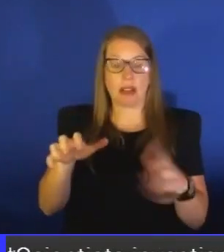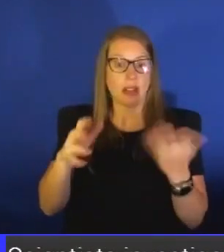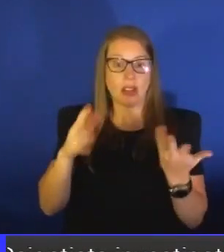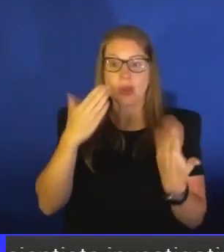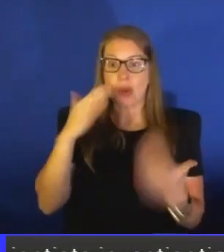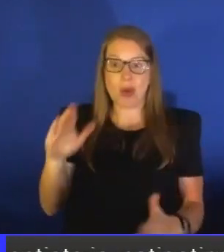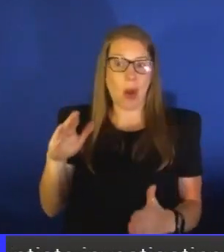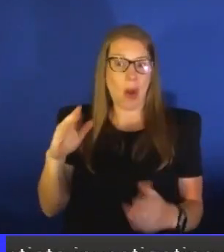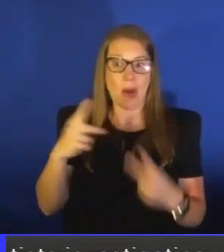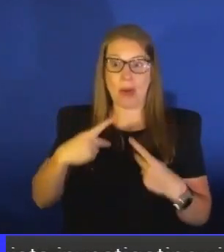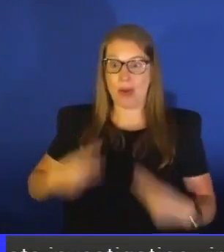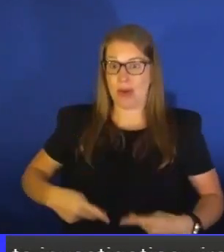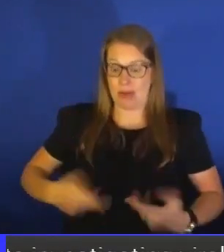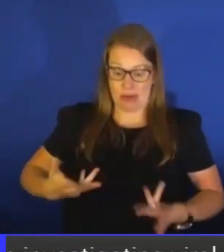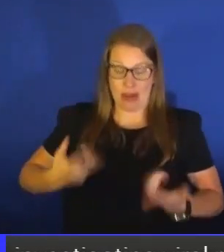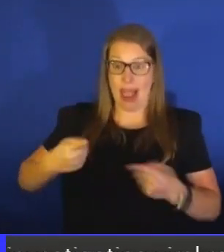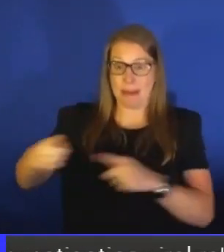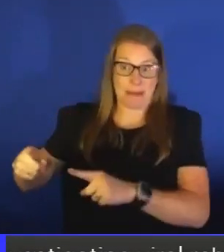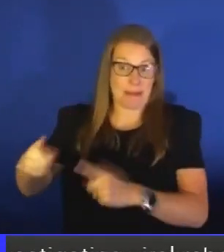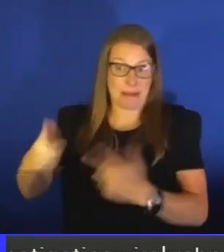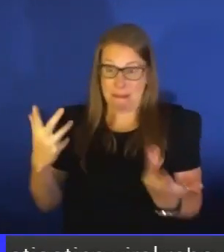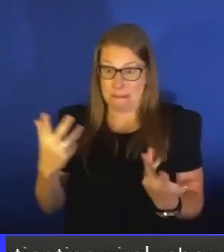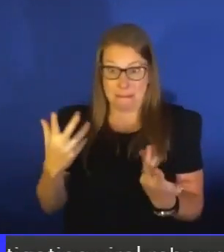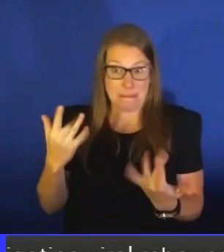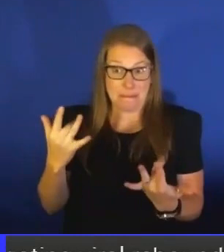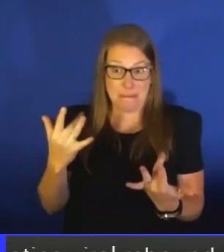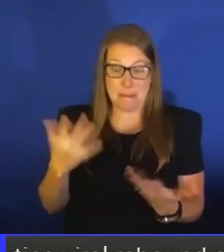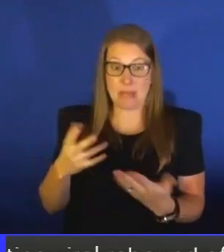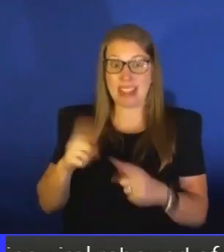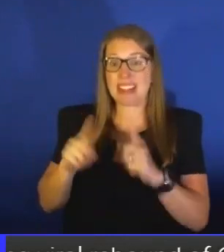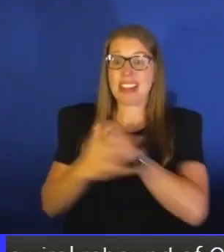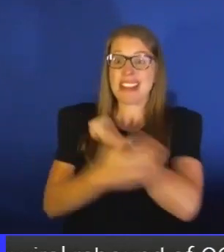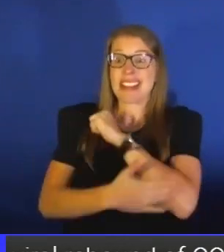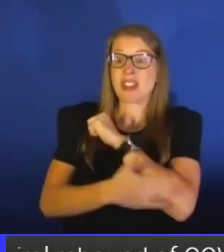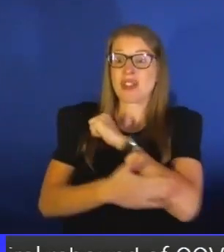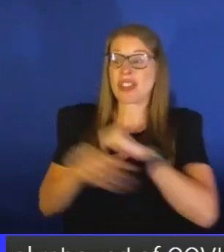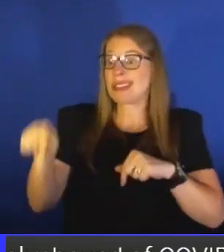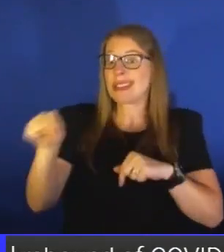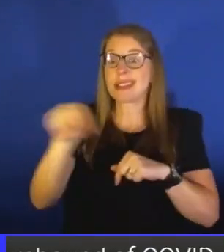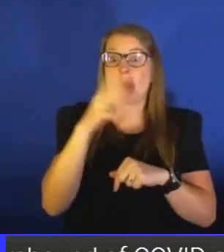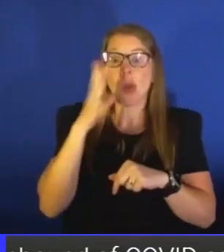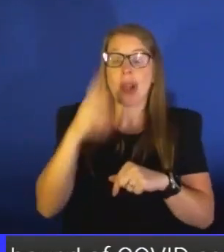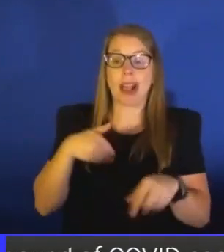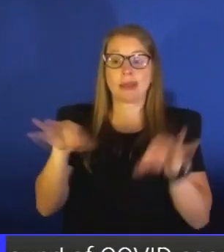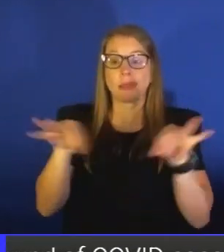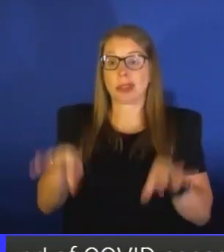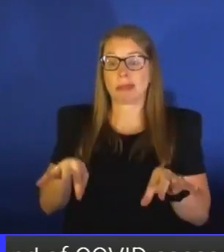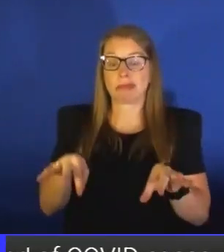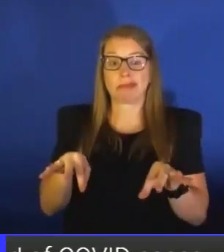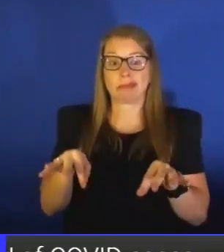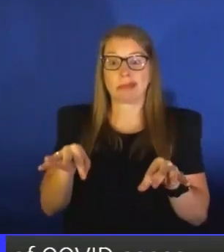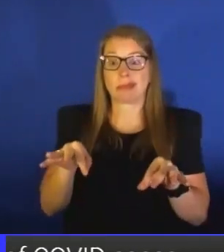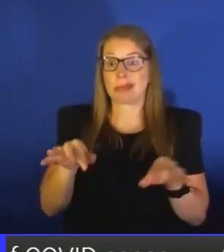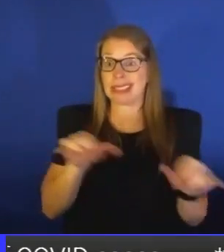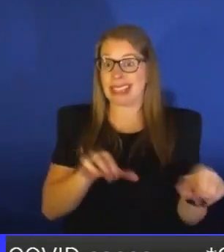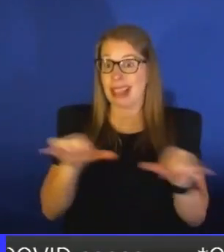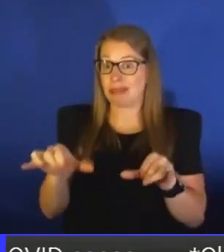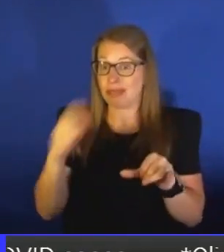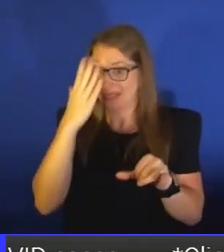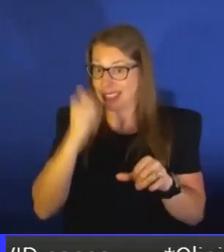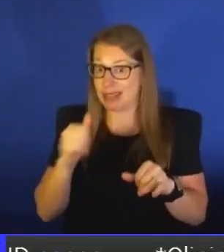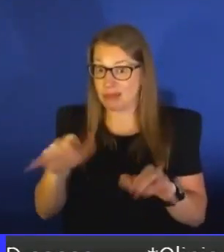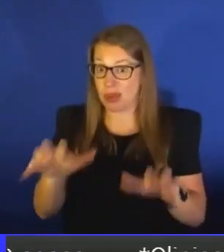Oh. But all these different countries will have this description of sleep paralysis, so there's something that we